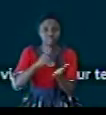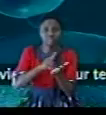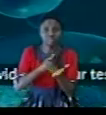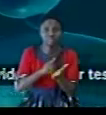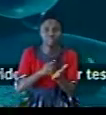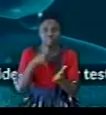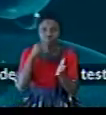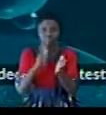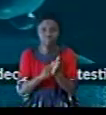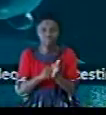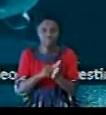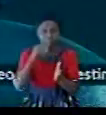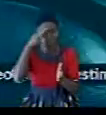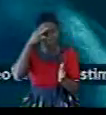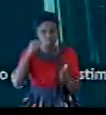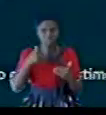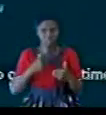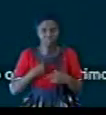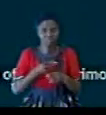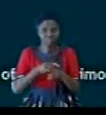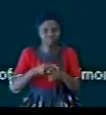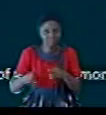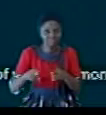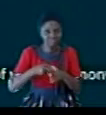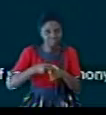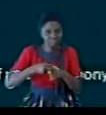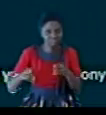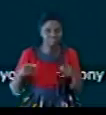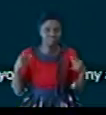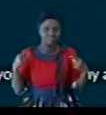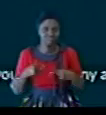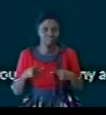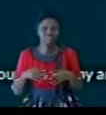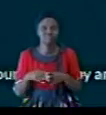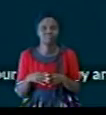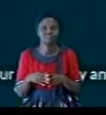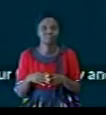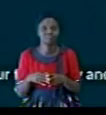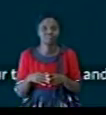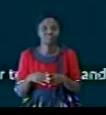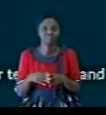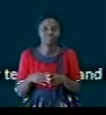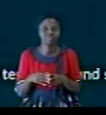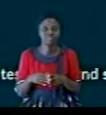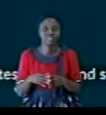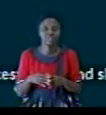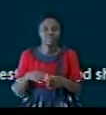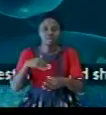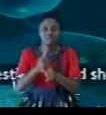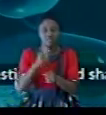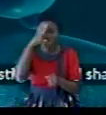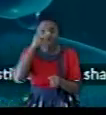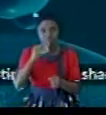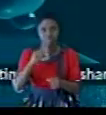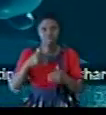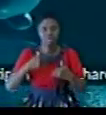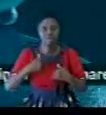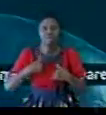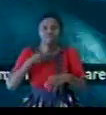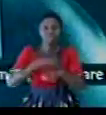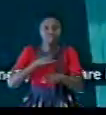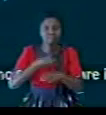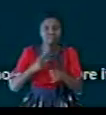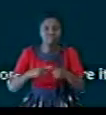pain in my umbilical region. This made me have difficulty in breathing. But after the prayer of the man of